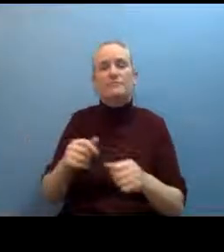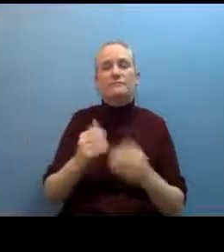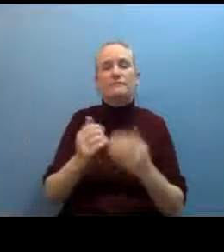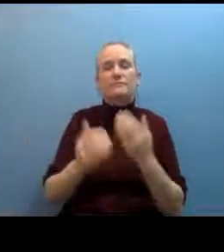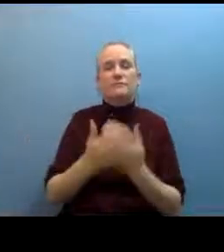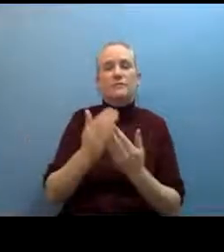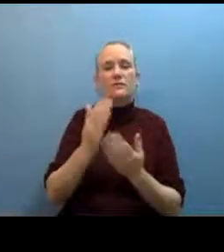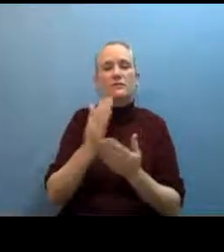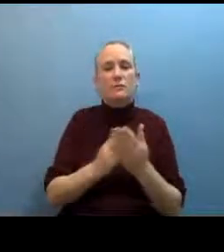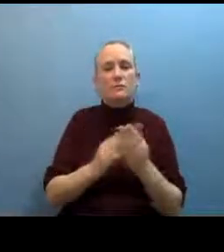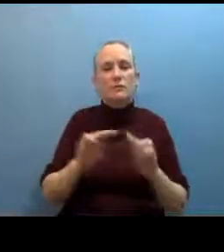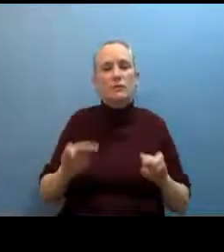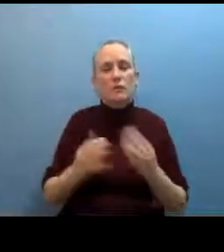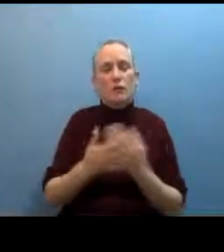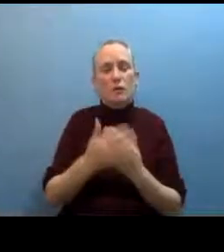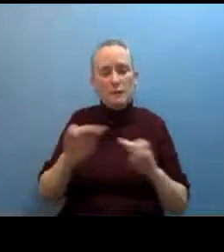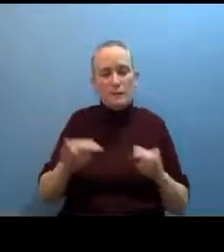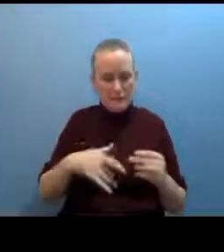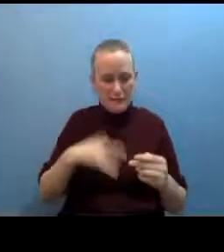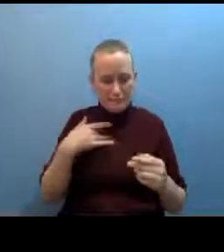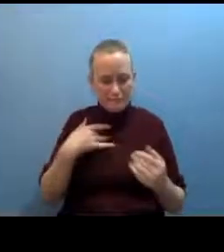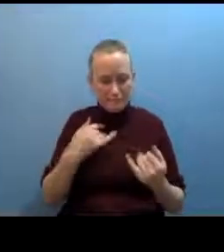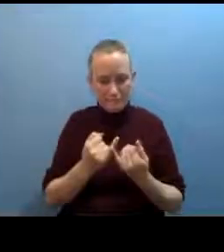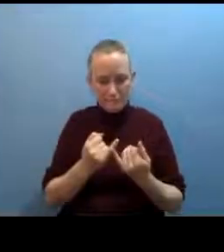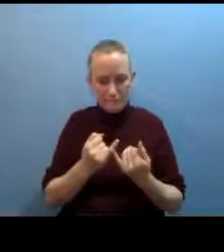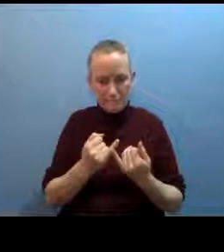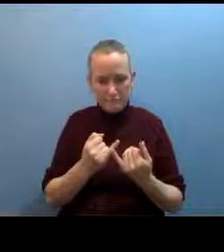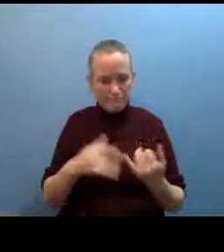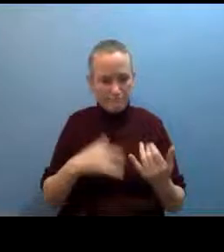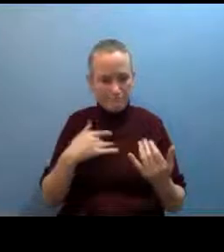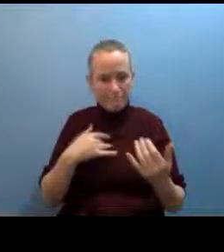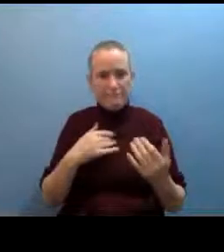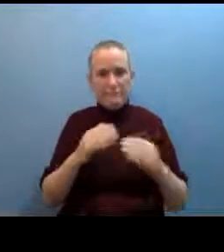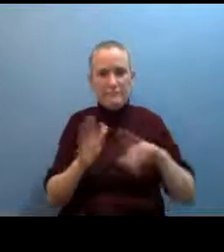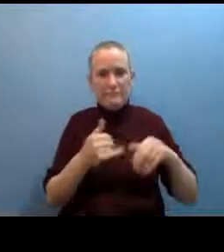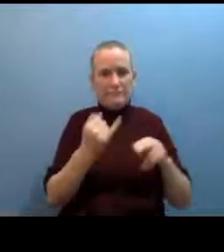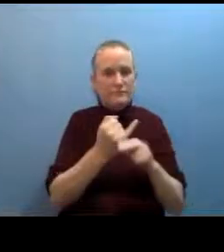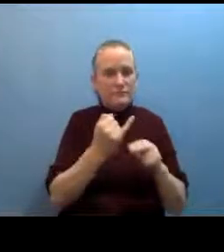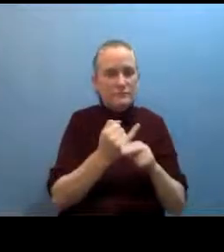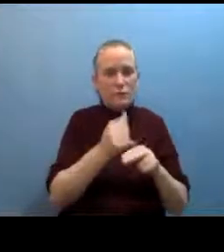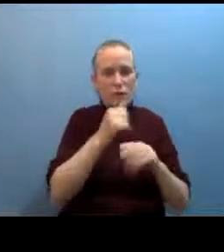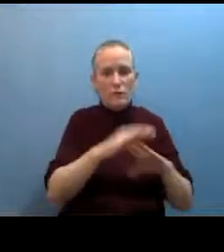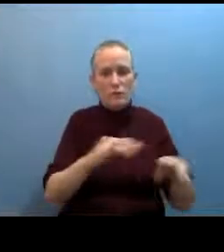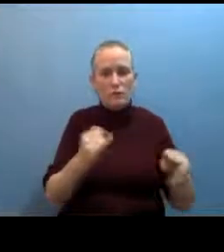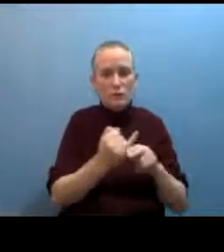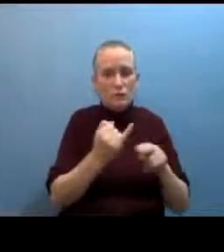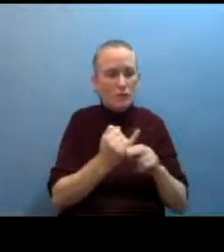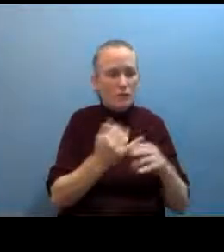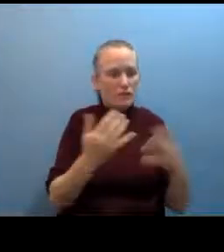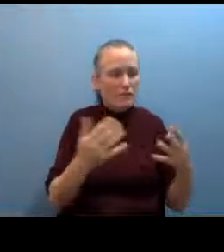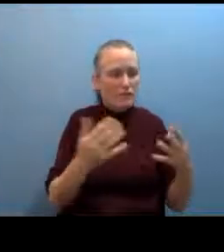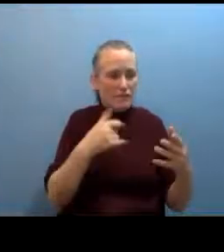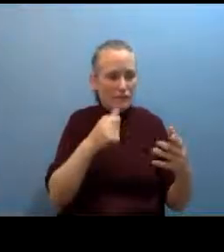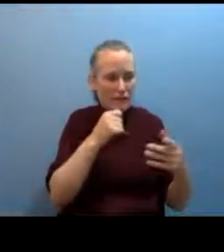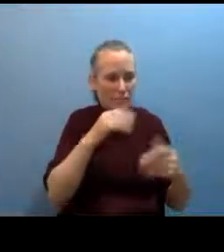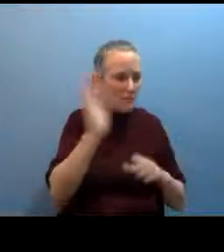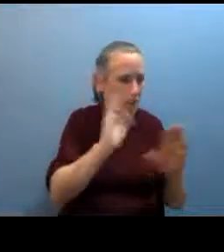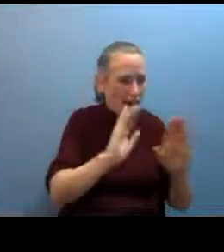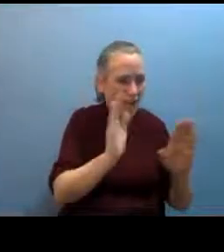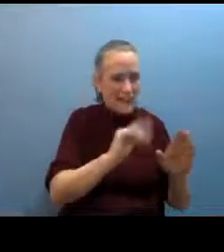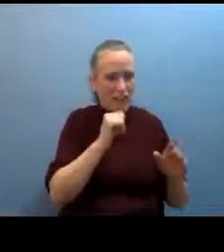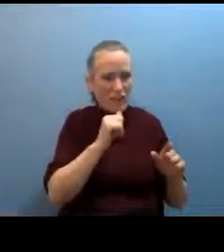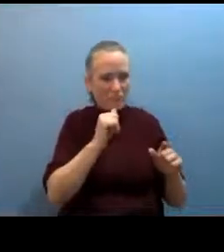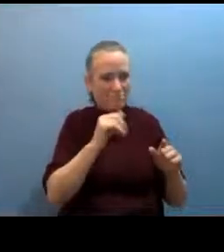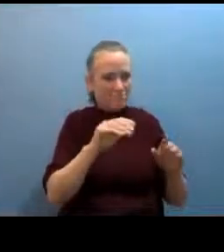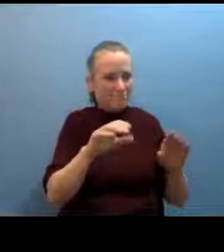chance to close off, you know, leaving school, leaving primary school, or leaving a stage of schooling. So they maybe